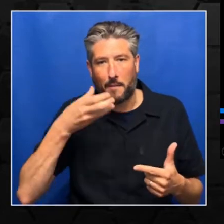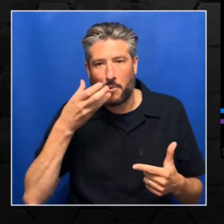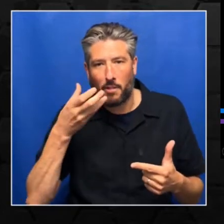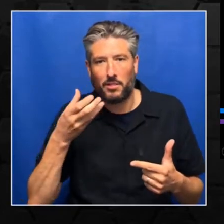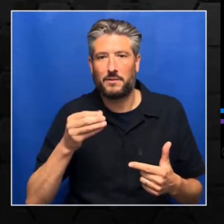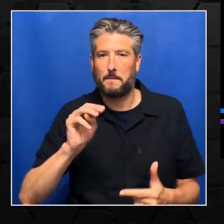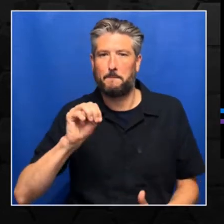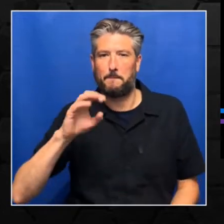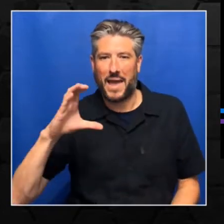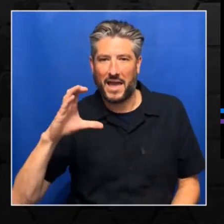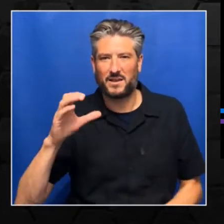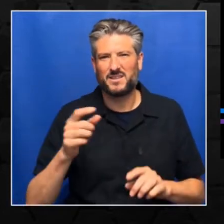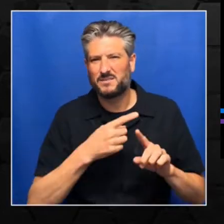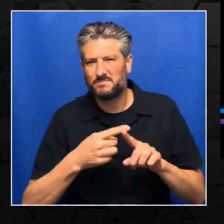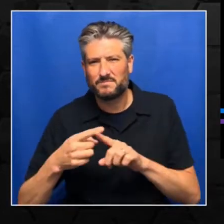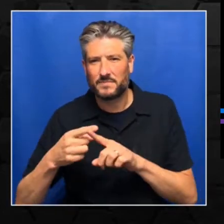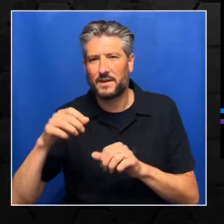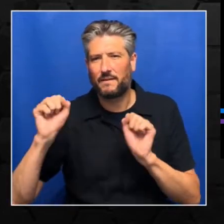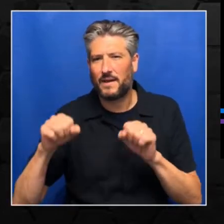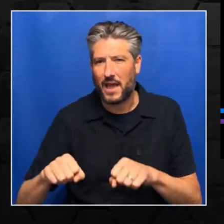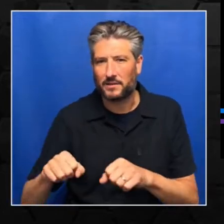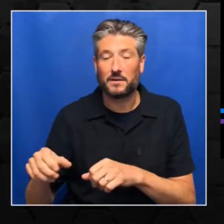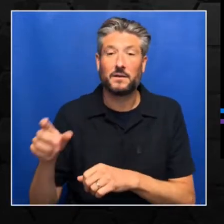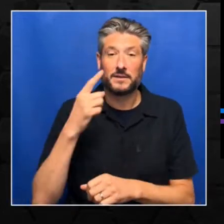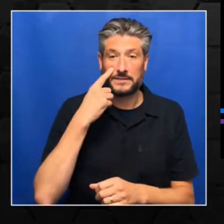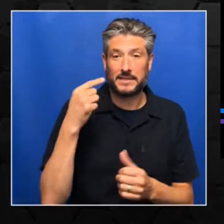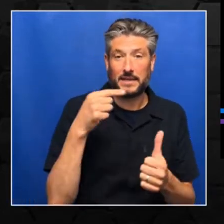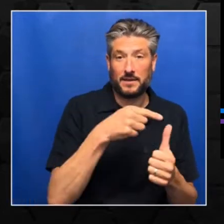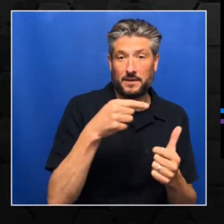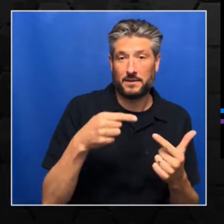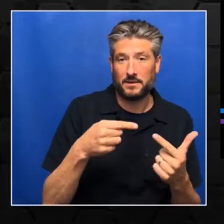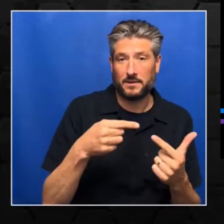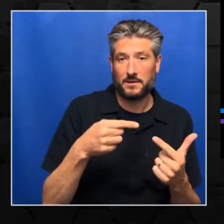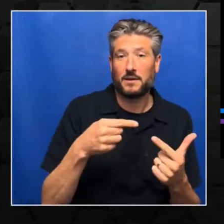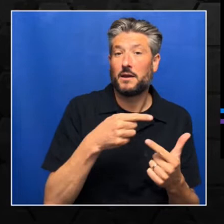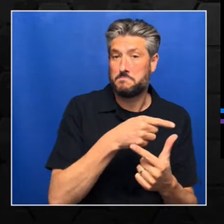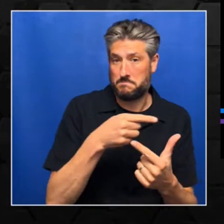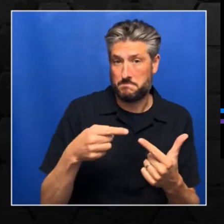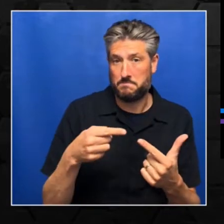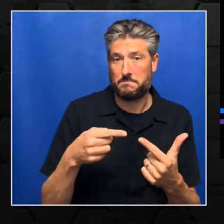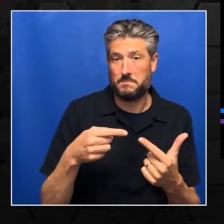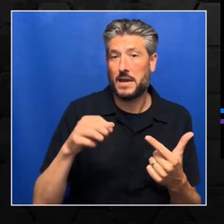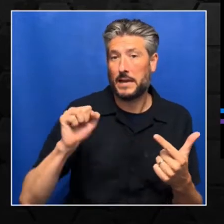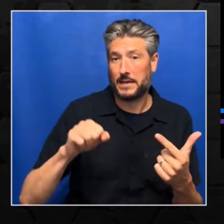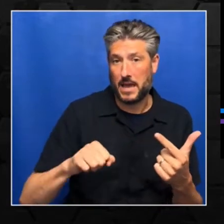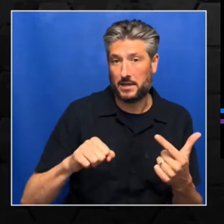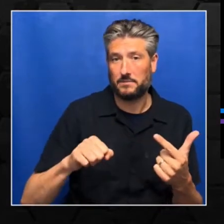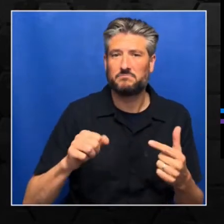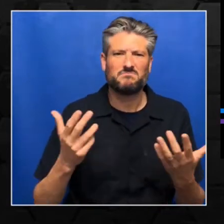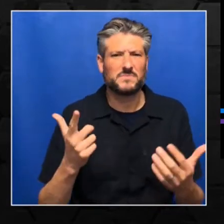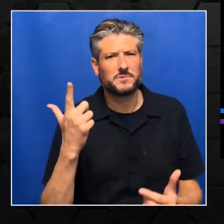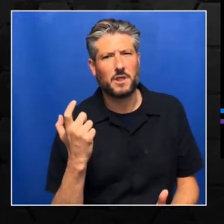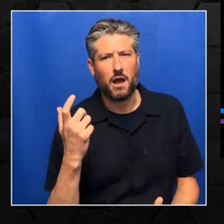are the 2 tools. First of the 2 of 3 tools that you can use to get started with ML.NET.